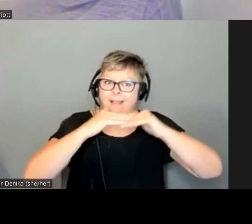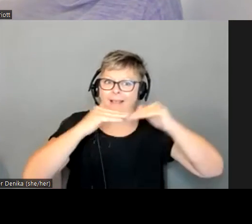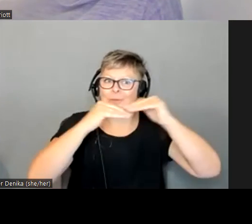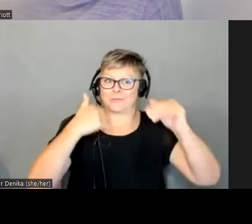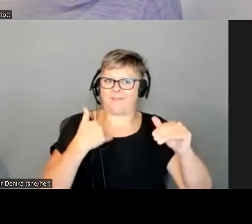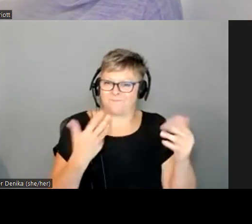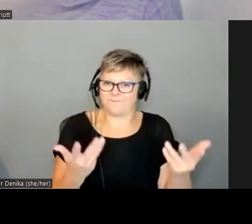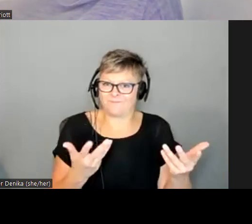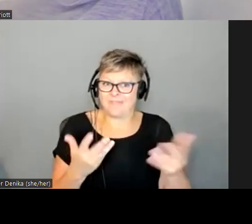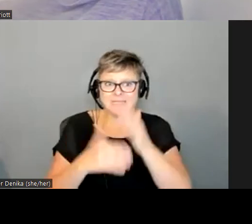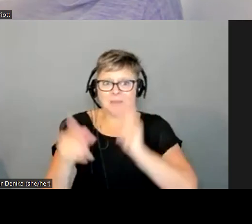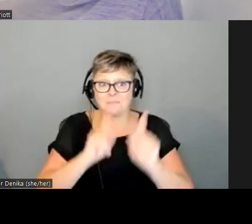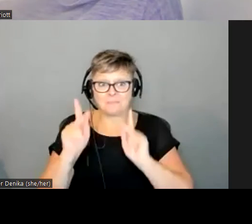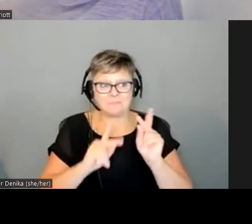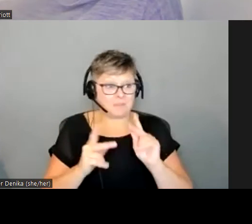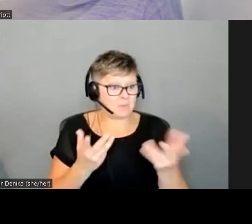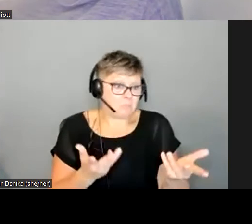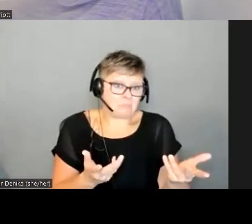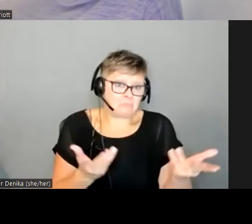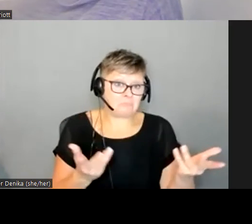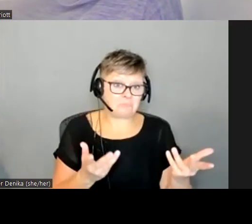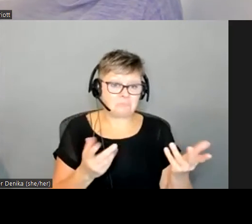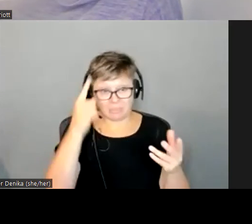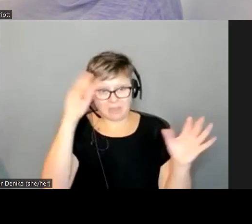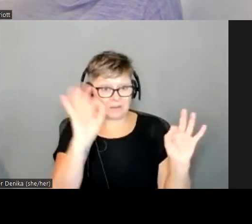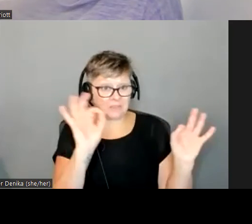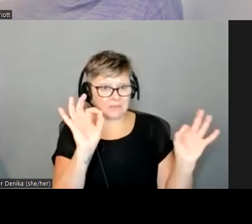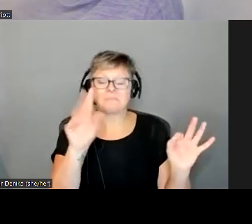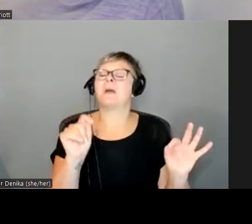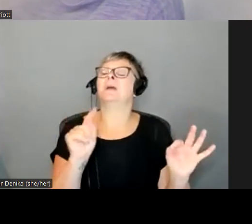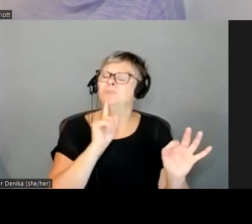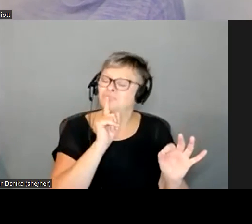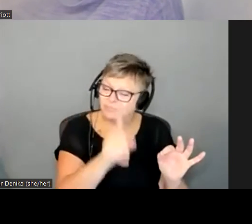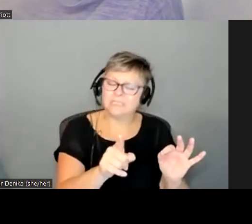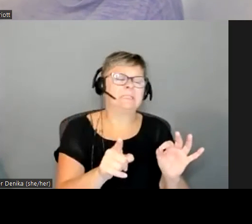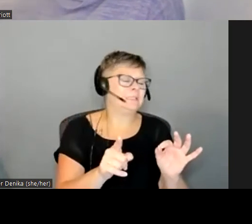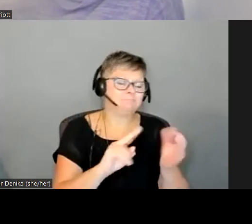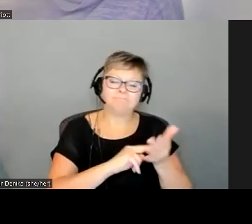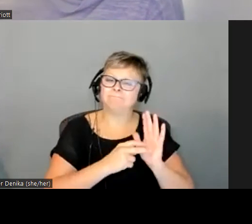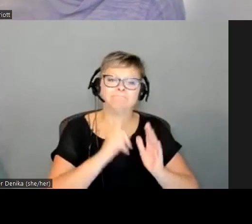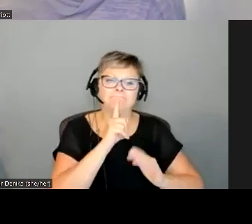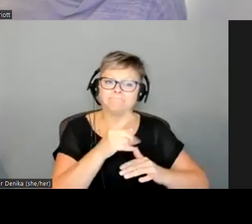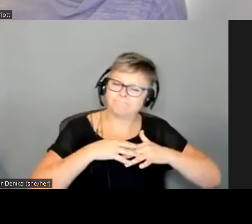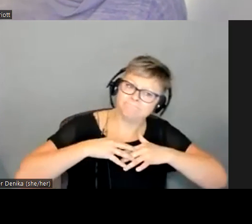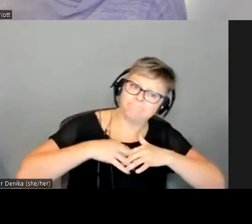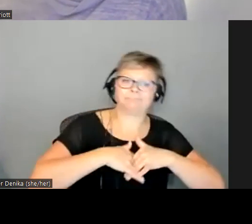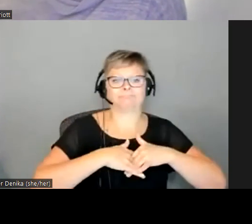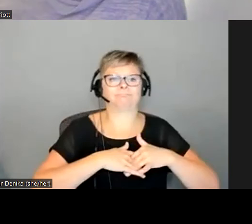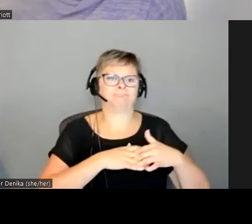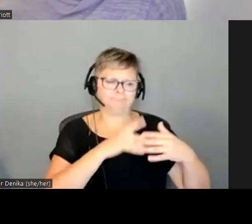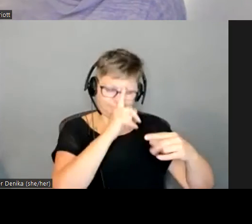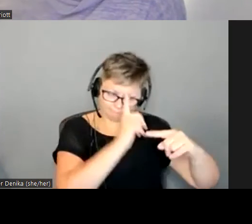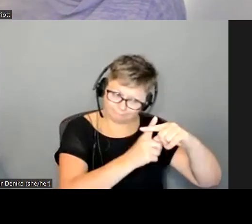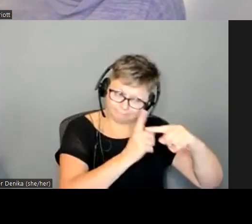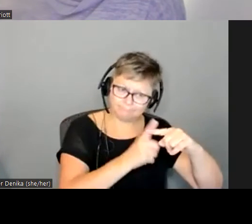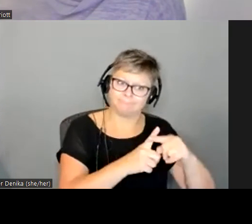some people may not even internalize, but it really does, I think, have that long lasting building relationships, positive well-being, and those